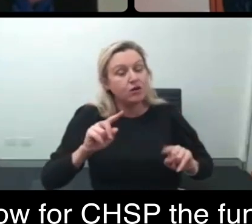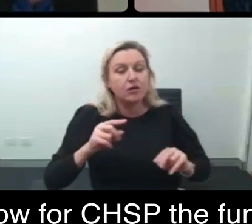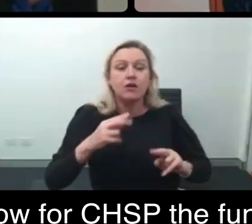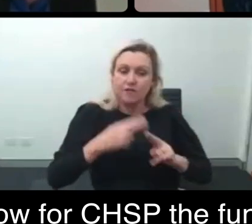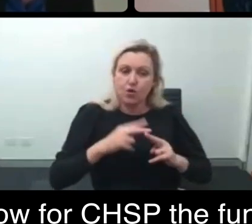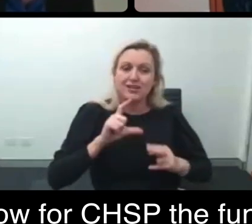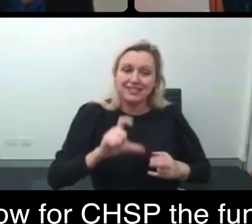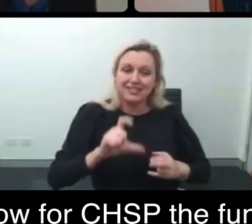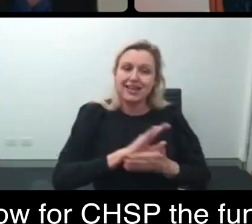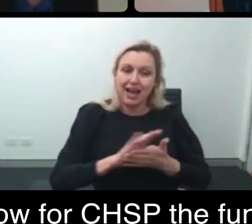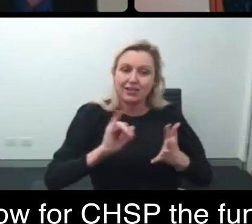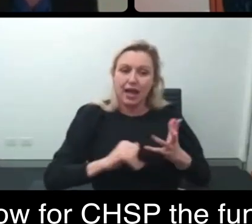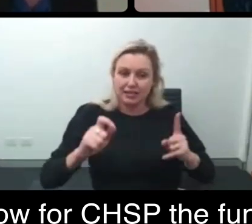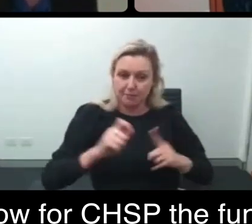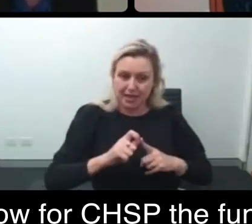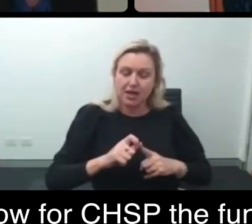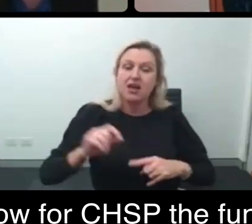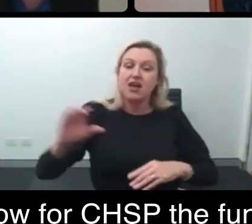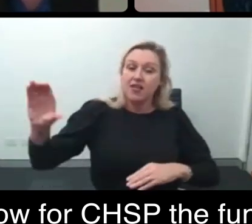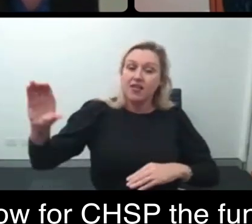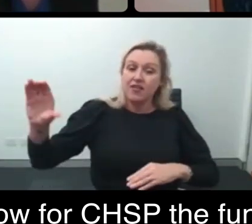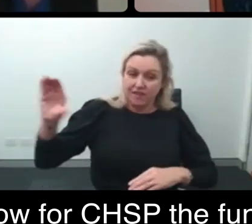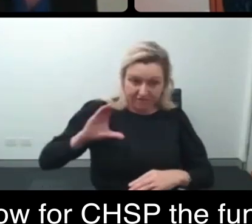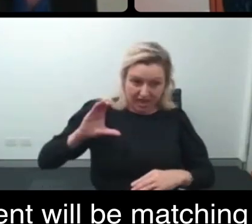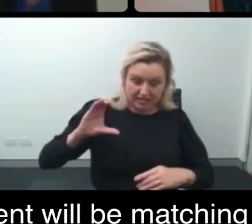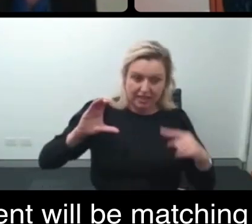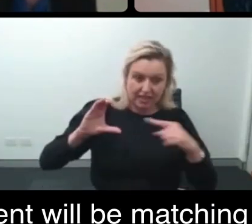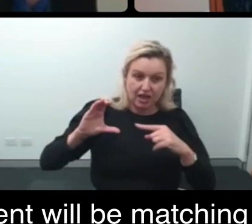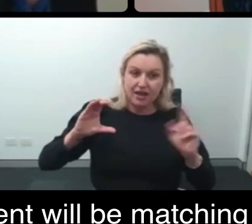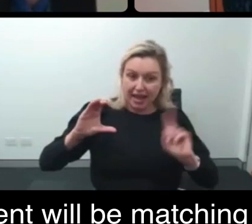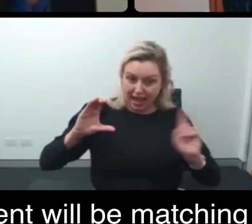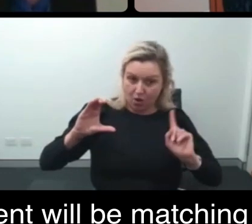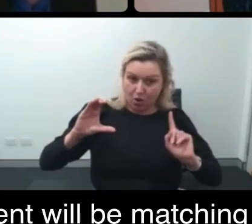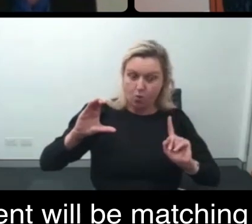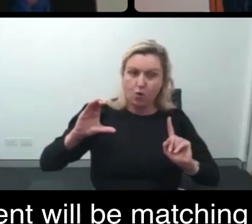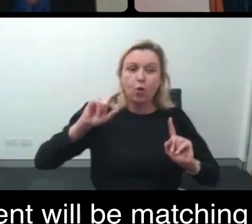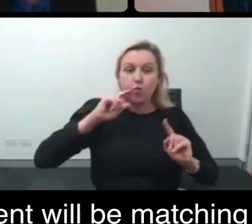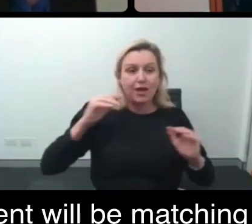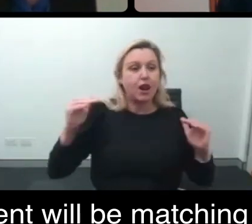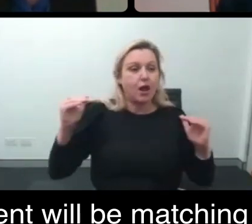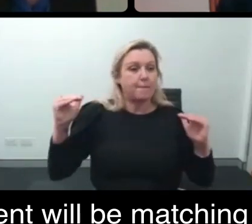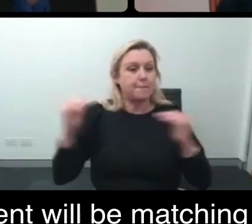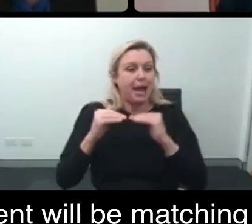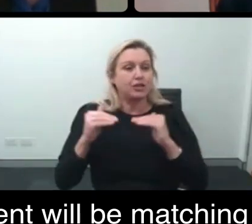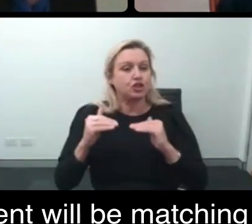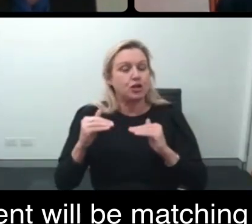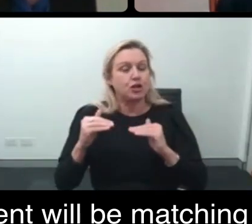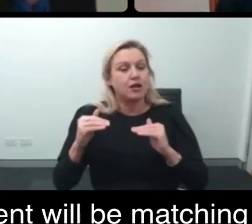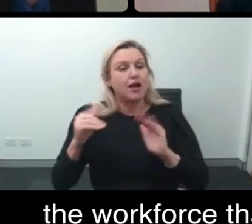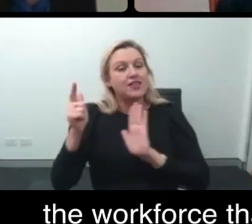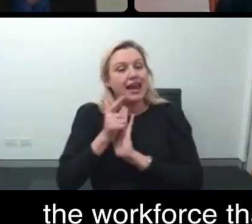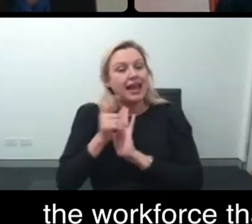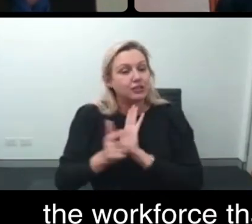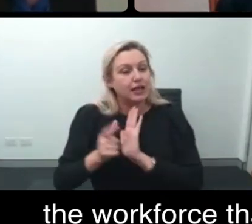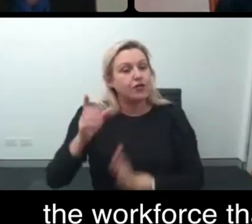CHSP, the funding that is provided at the moment will be matching the legislative requirements